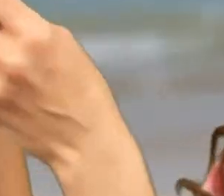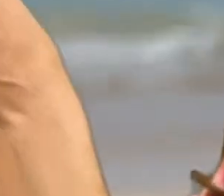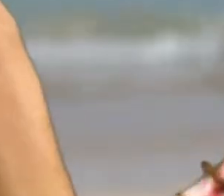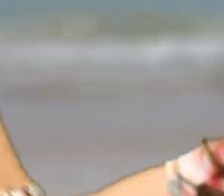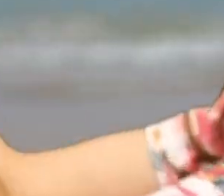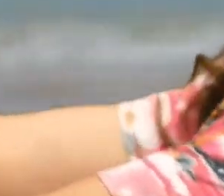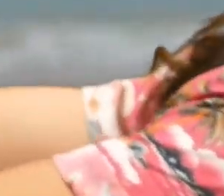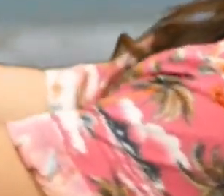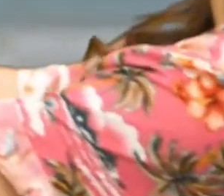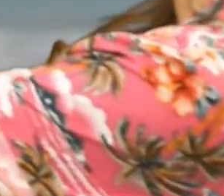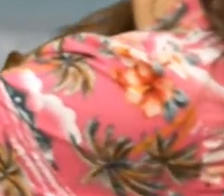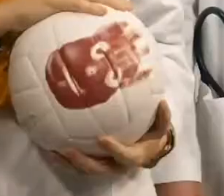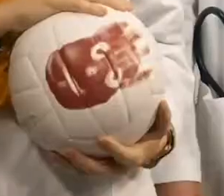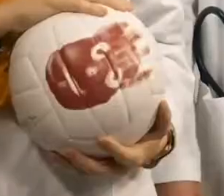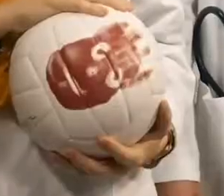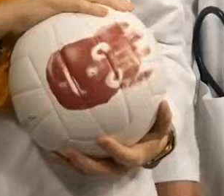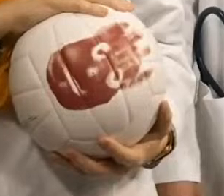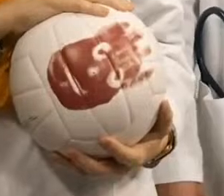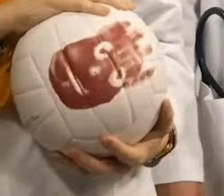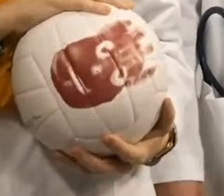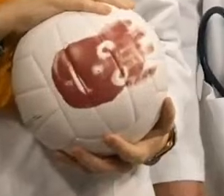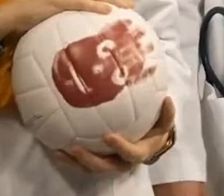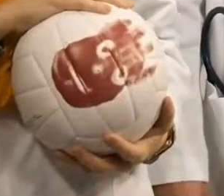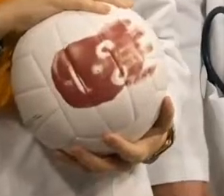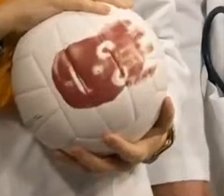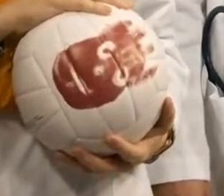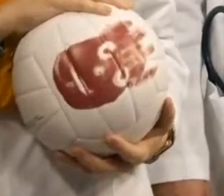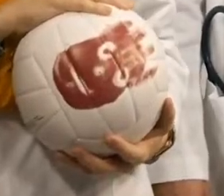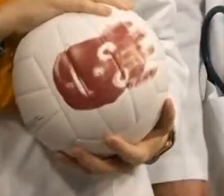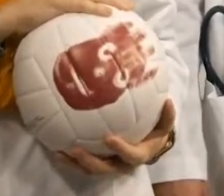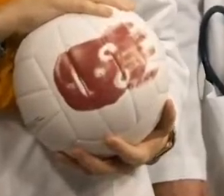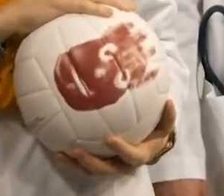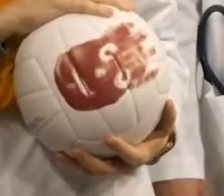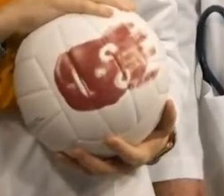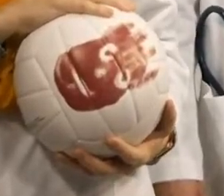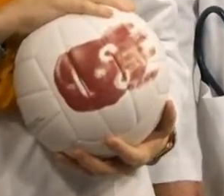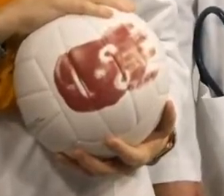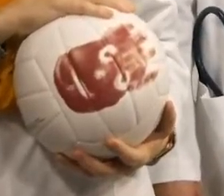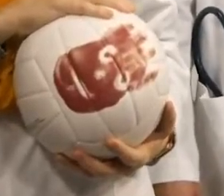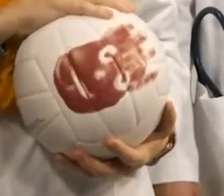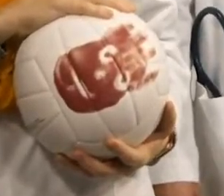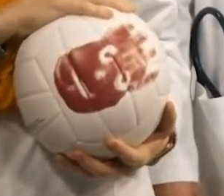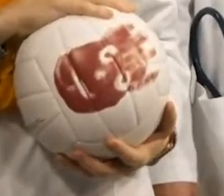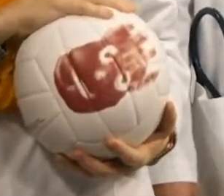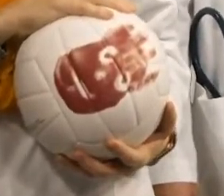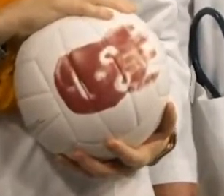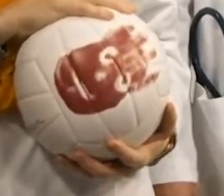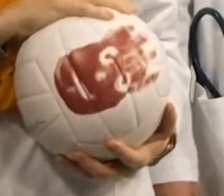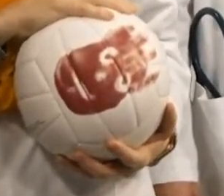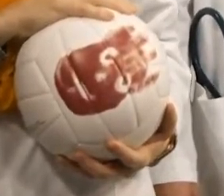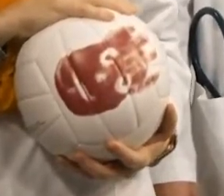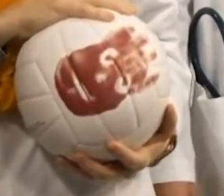up an encore presentation. Well, if it gets too hot while we're waiting, I can always wear this.